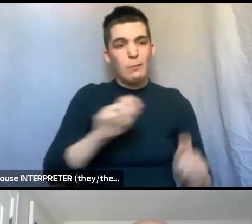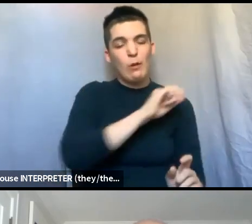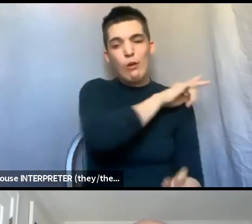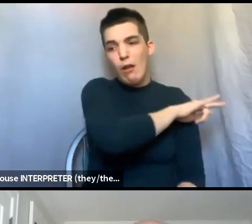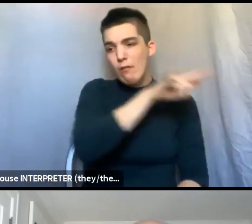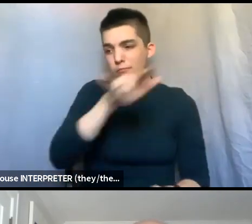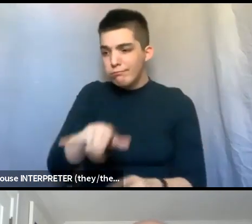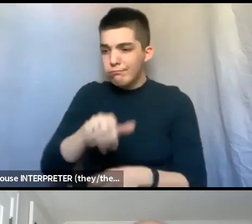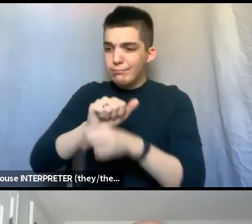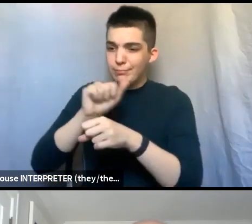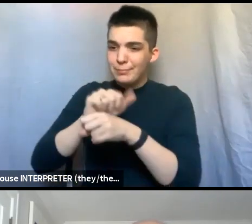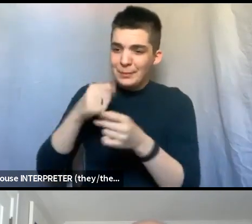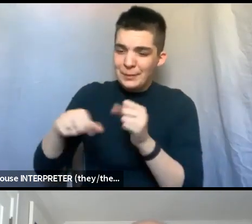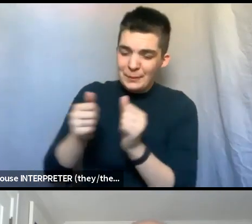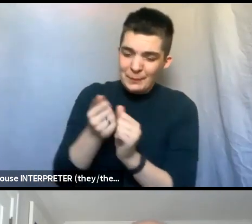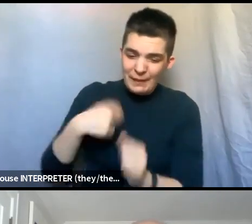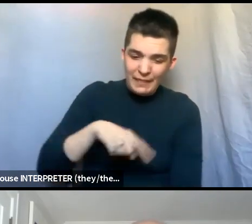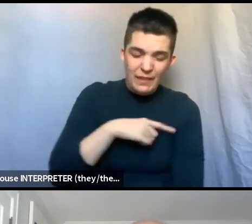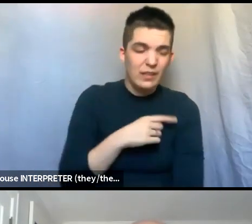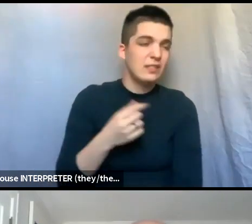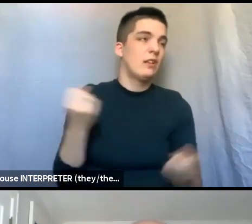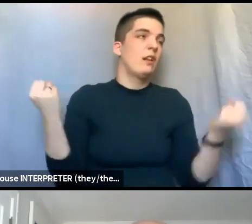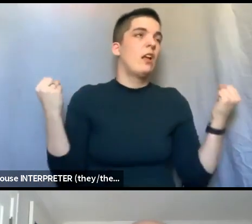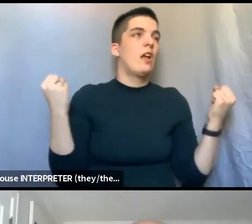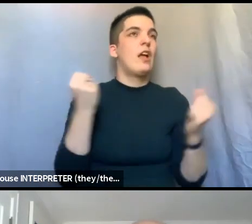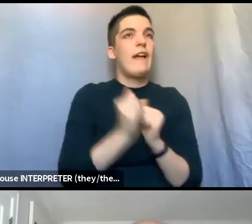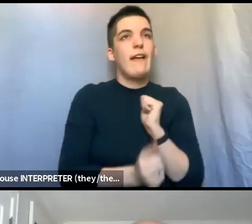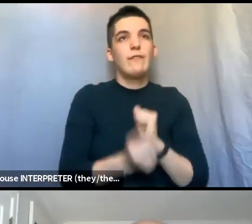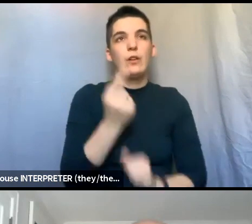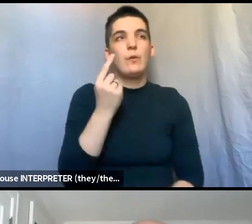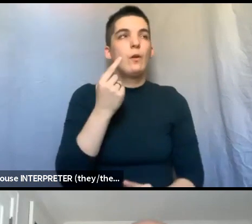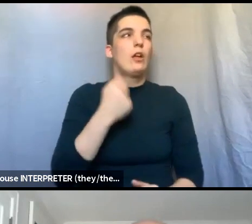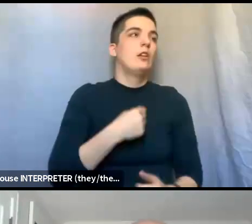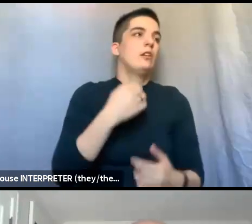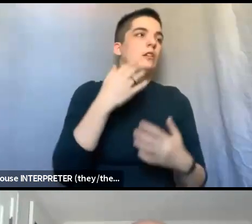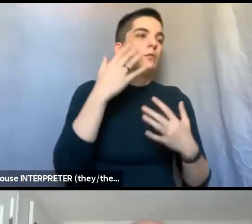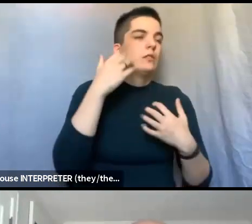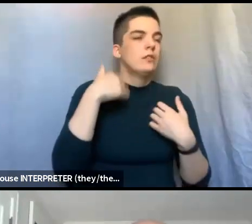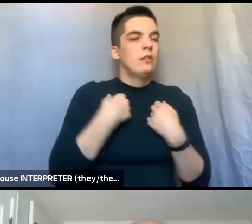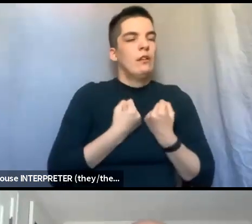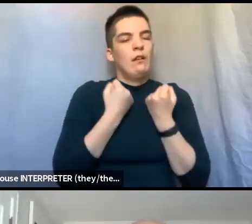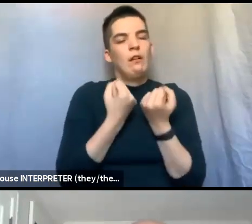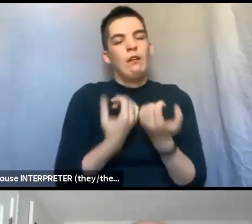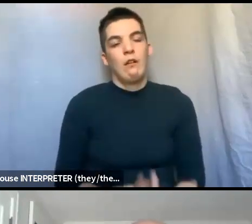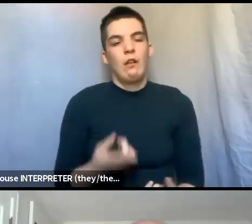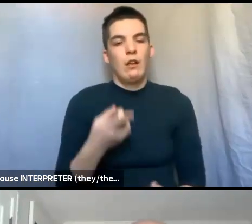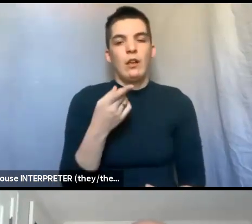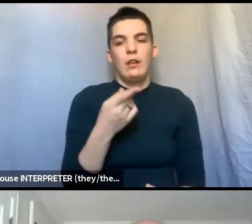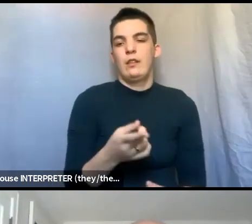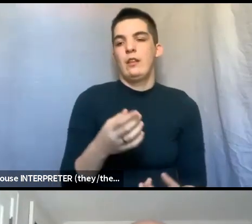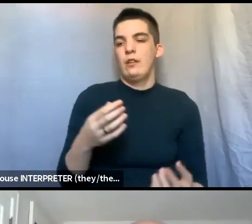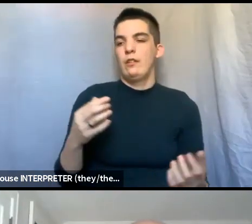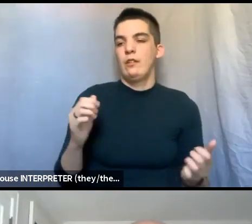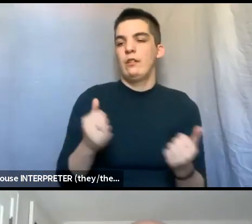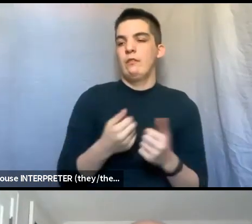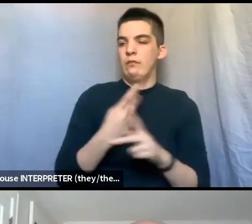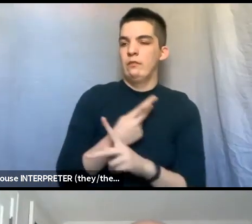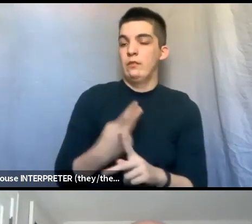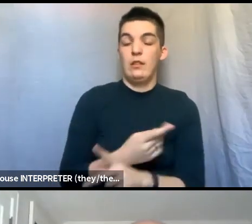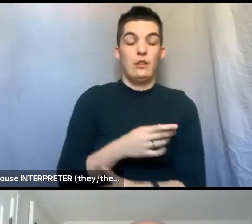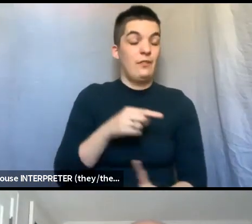And everyone was tired and who is this guy from, they gave me a hard time in the lab. It turned out to be Michael and Dachi.